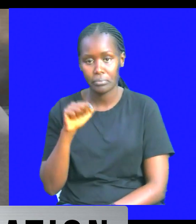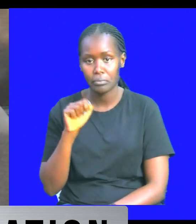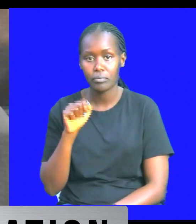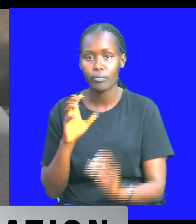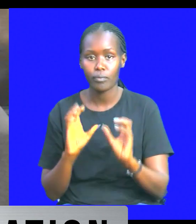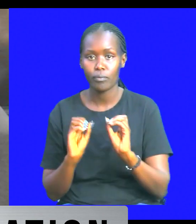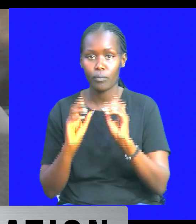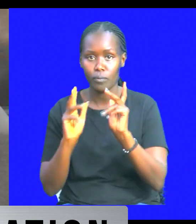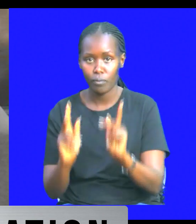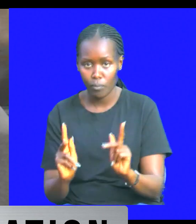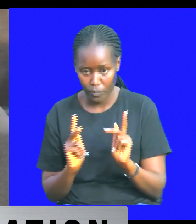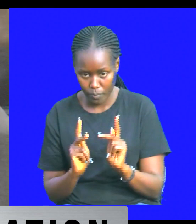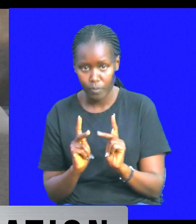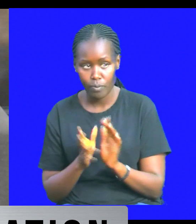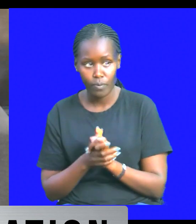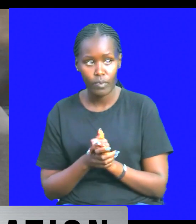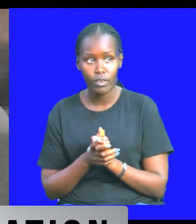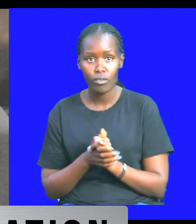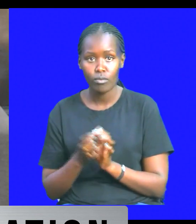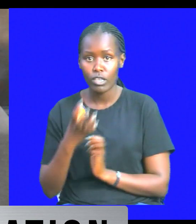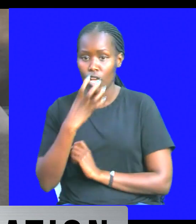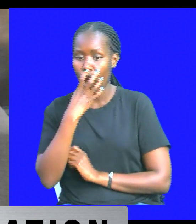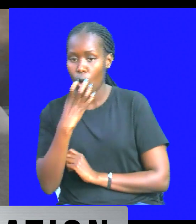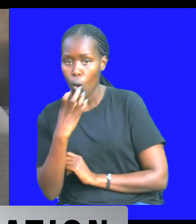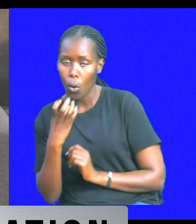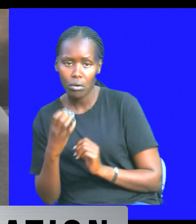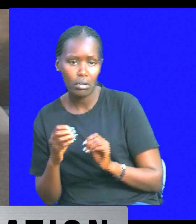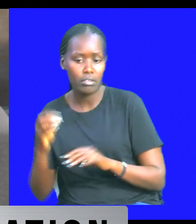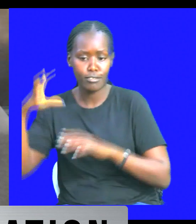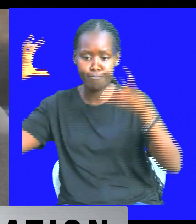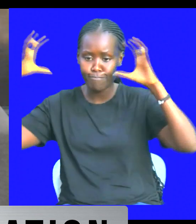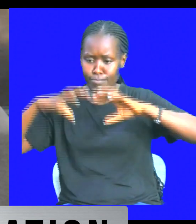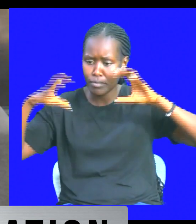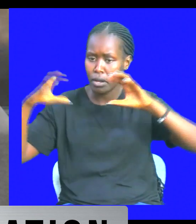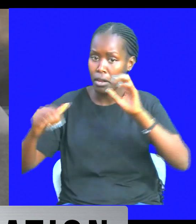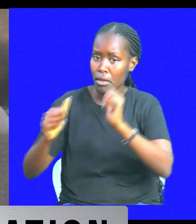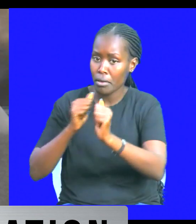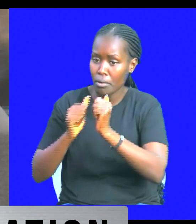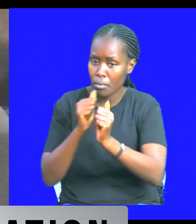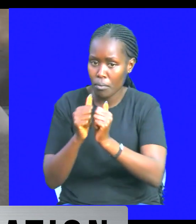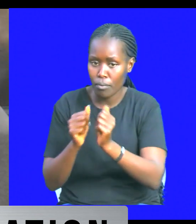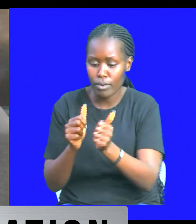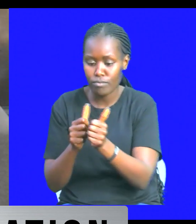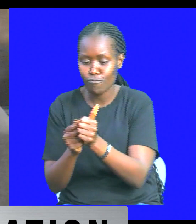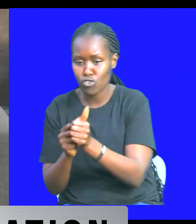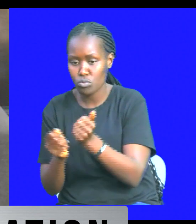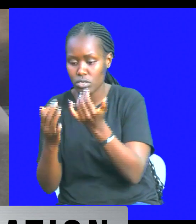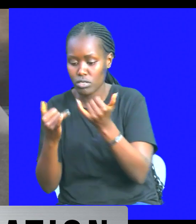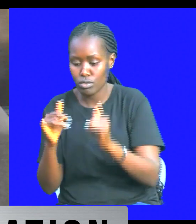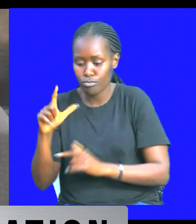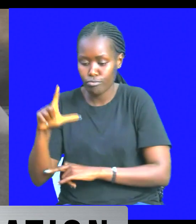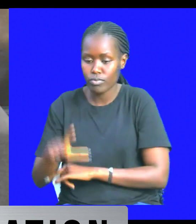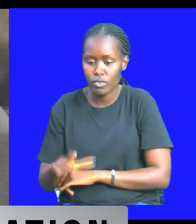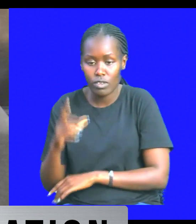Okay. So is it hot out there? Is it raining? Nasikia nini mahindi imerudi chini. I